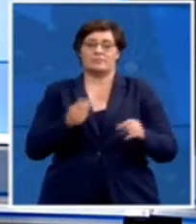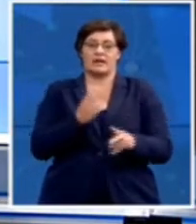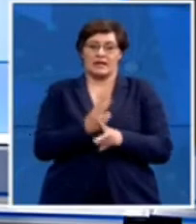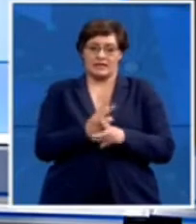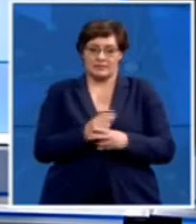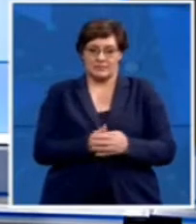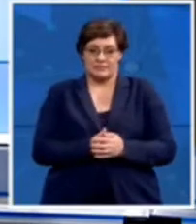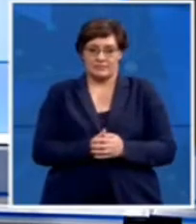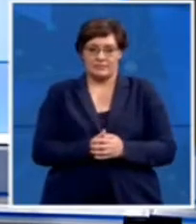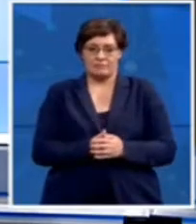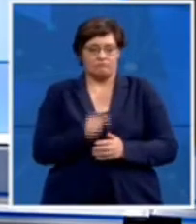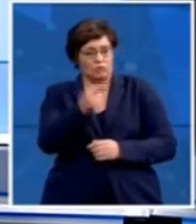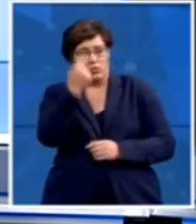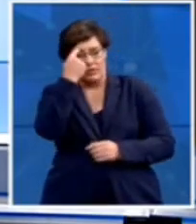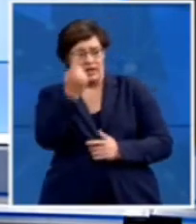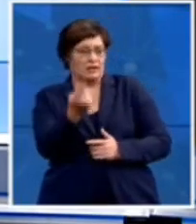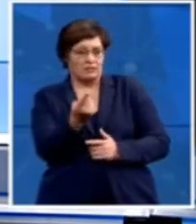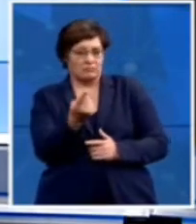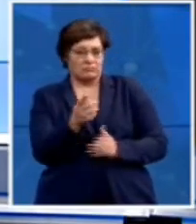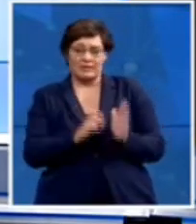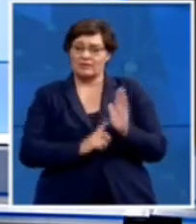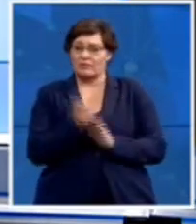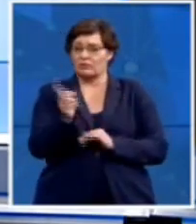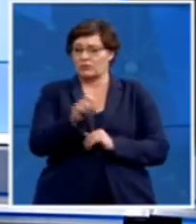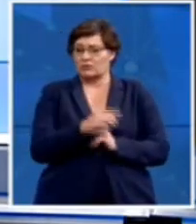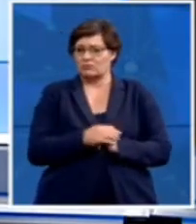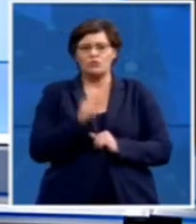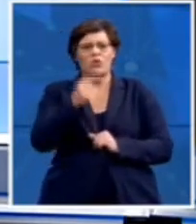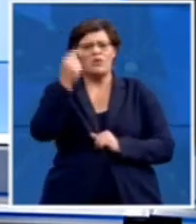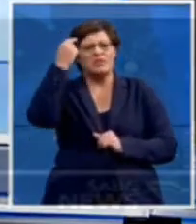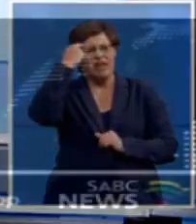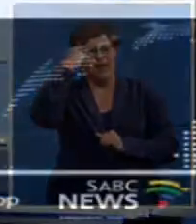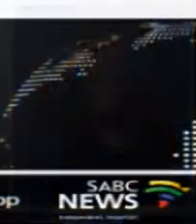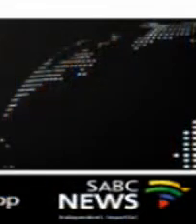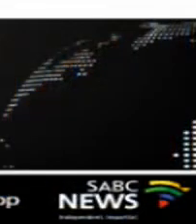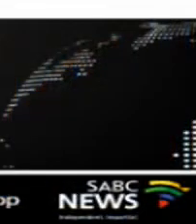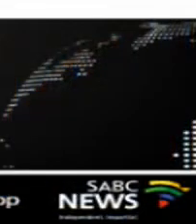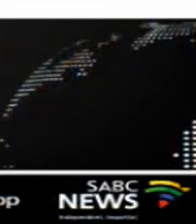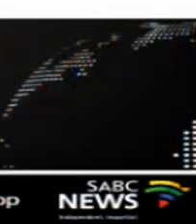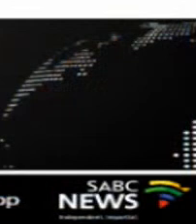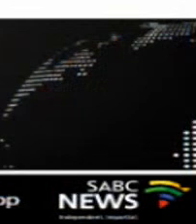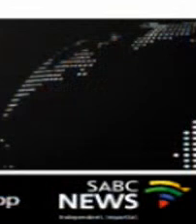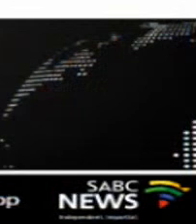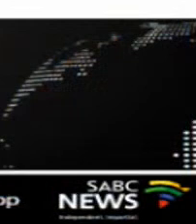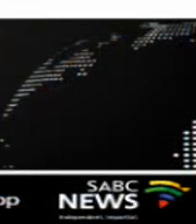the latest developments, and what do you think of the frequency of the media briefings that we've been